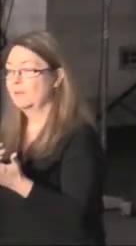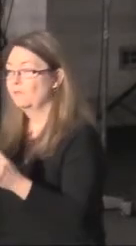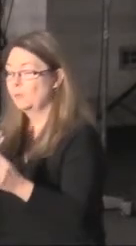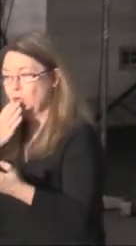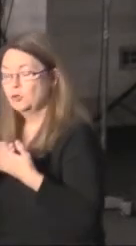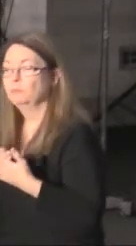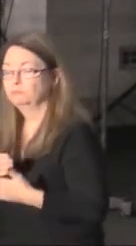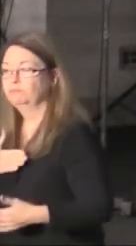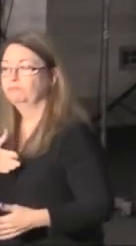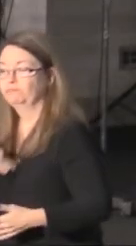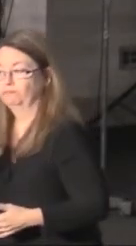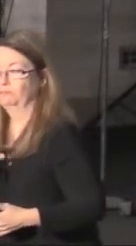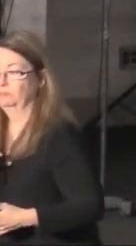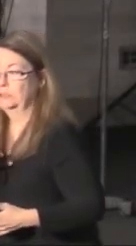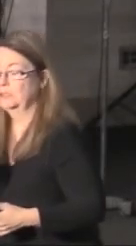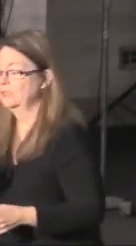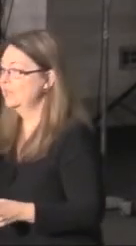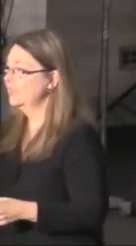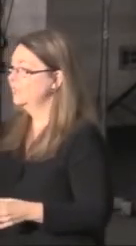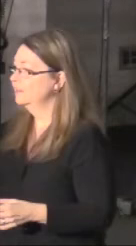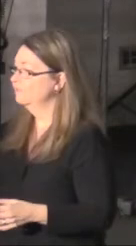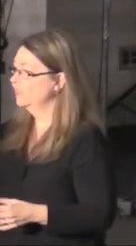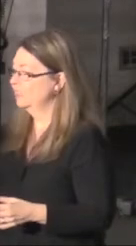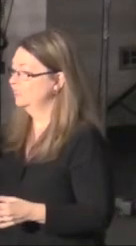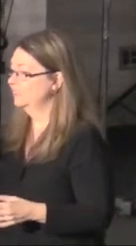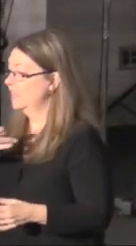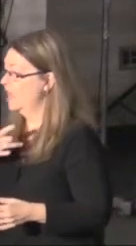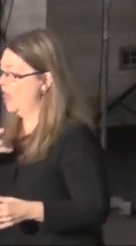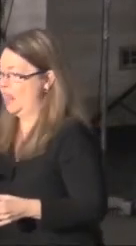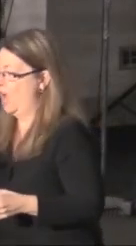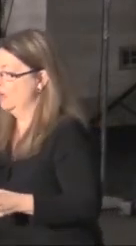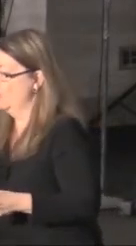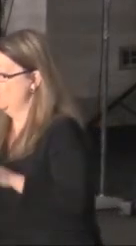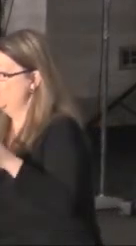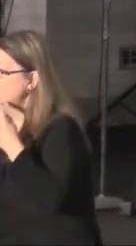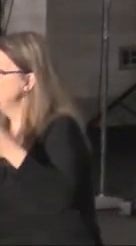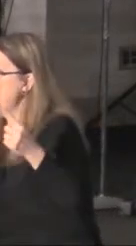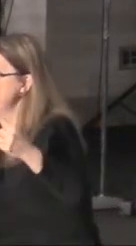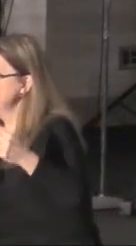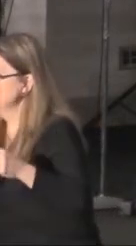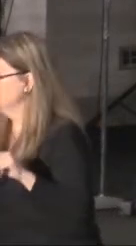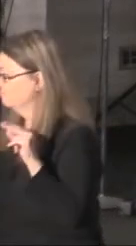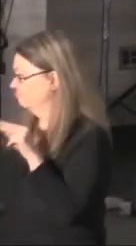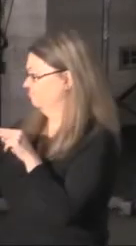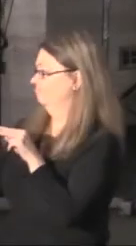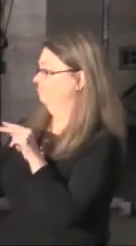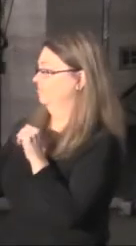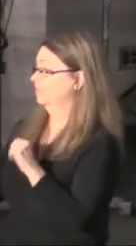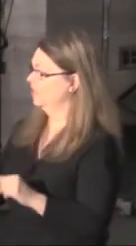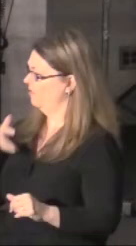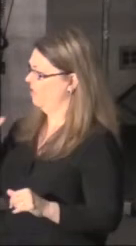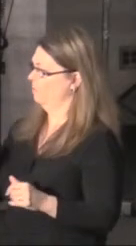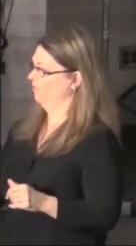spiteful resentment at the success of others. People actually looked at Paul and they were envious of him. They were spiteful. Have you ever felt like